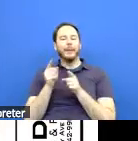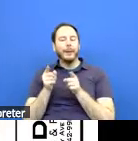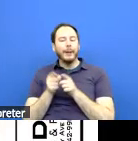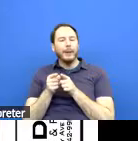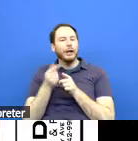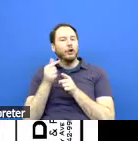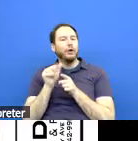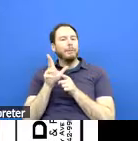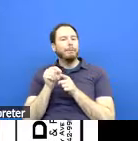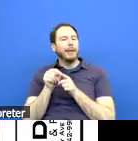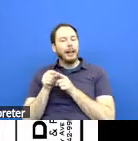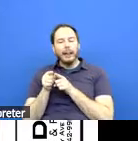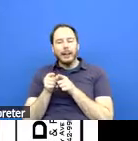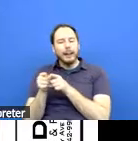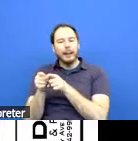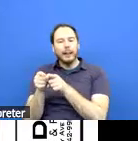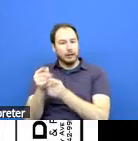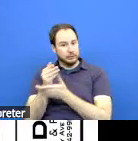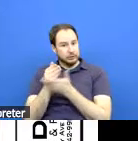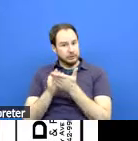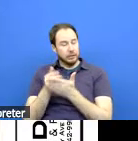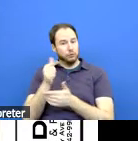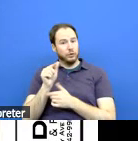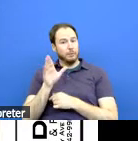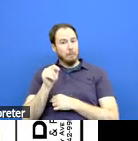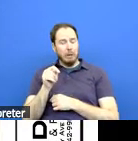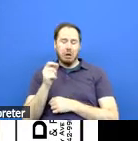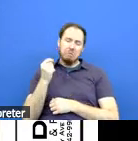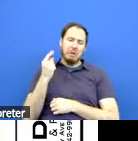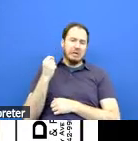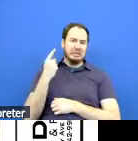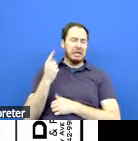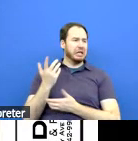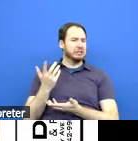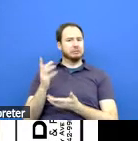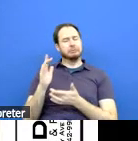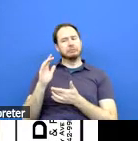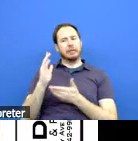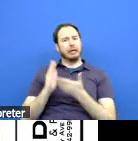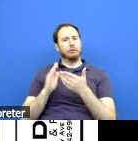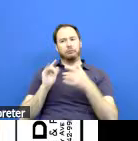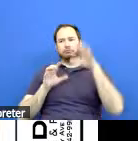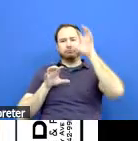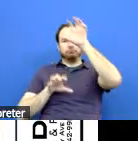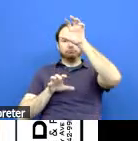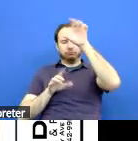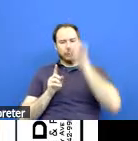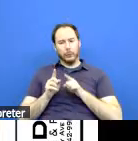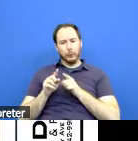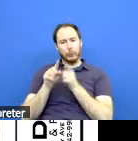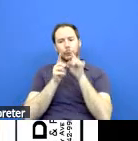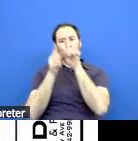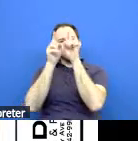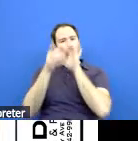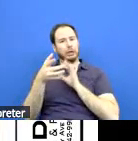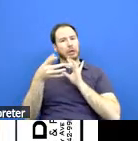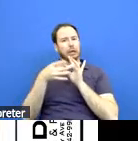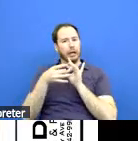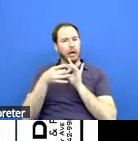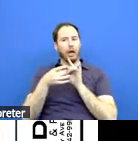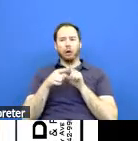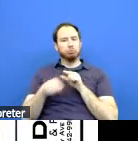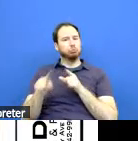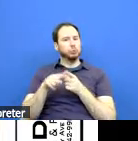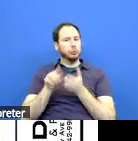belts. Some green belts in town make sense where they're like connector paths, so from neighborhoods they can get to the